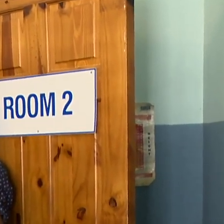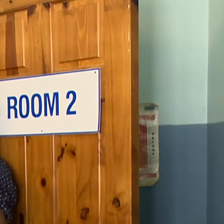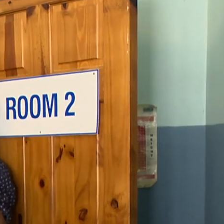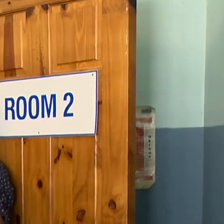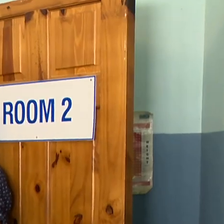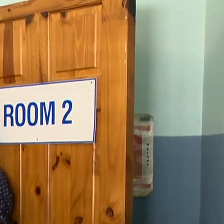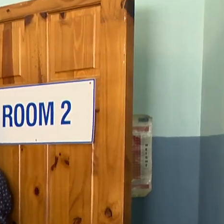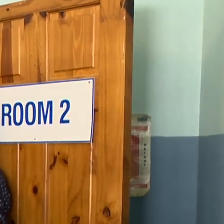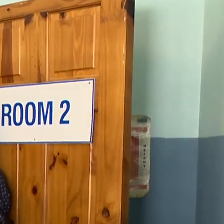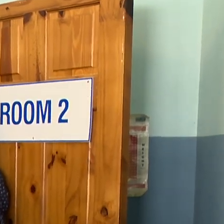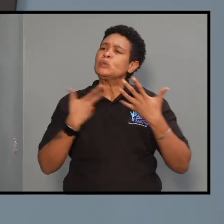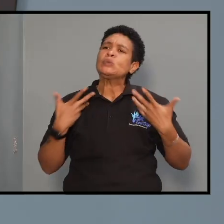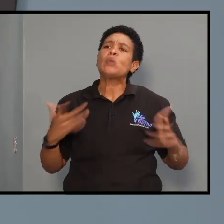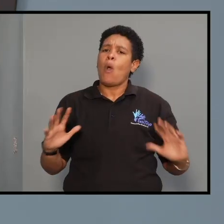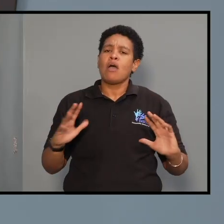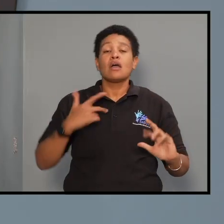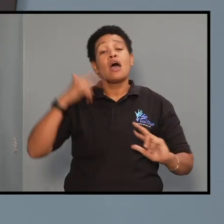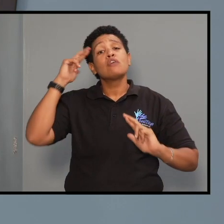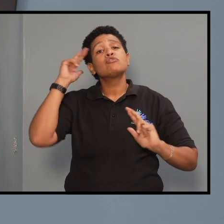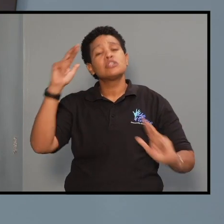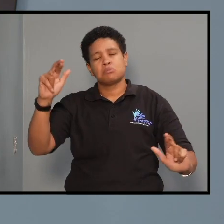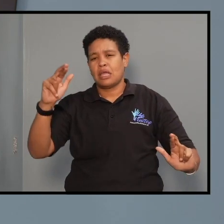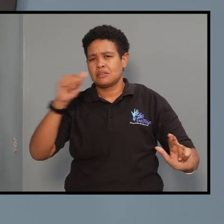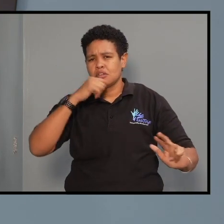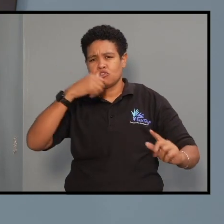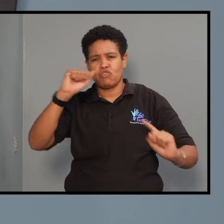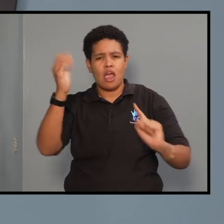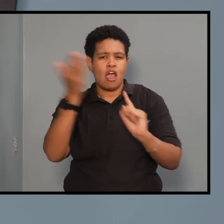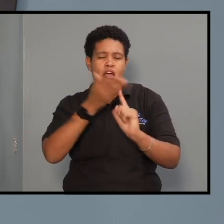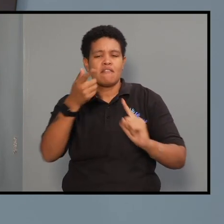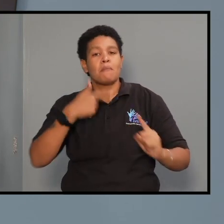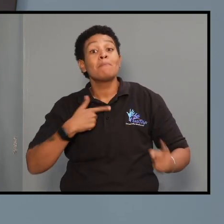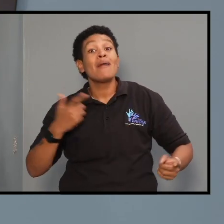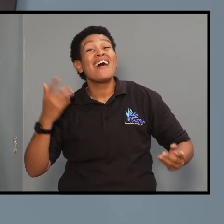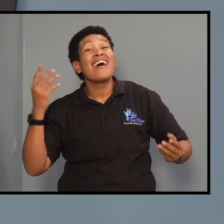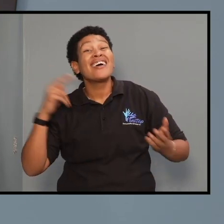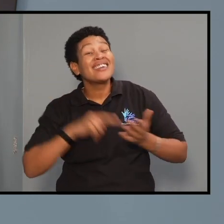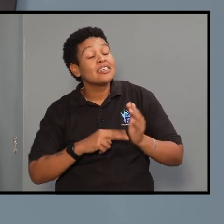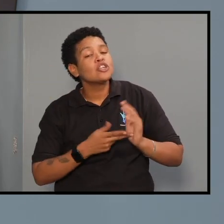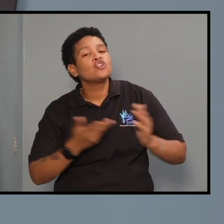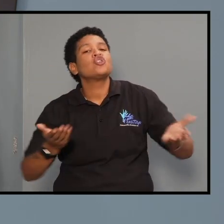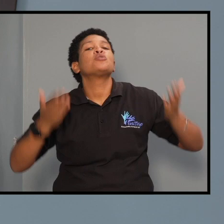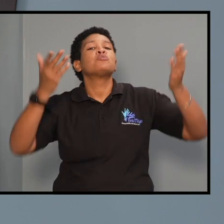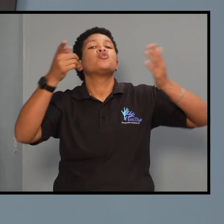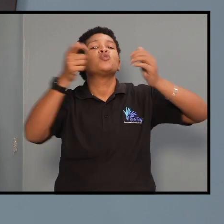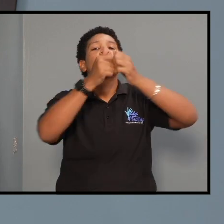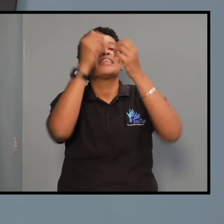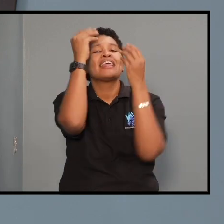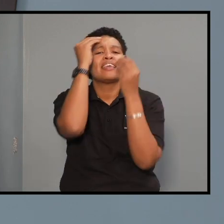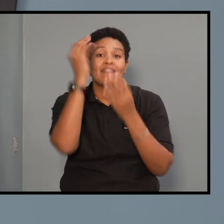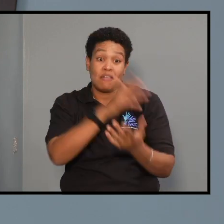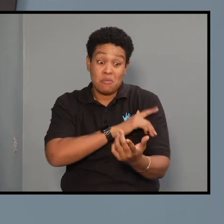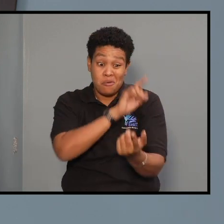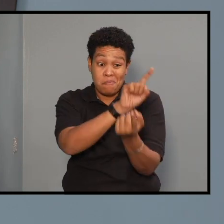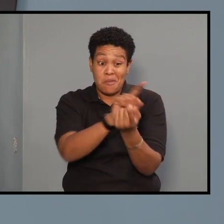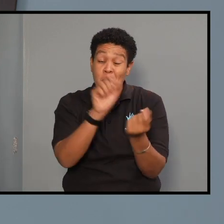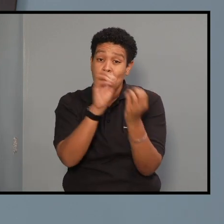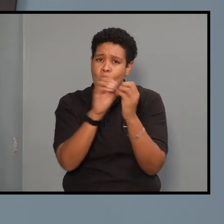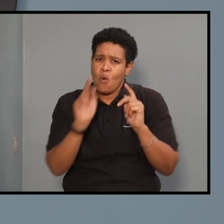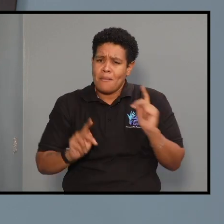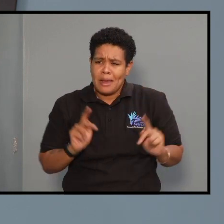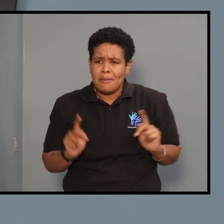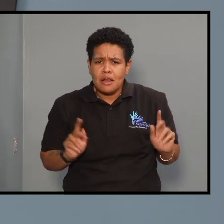various vaccination sites. My intention is to present you with the information. But we have met upon more